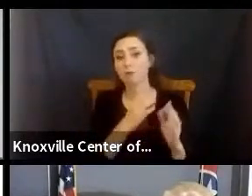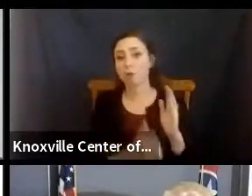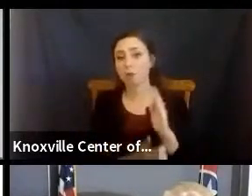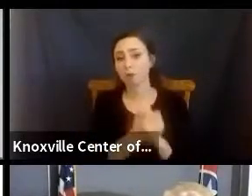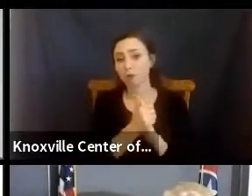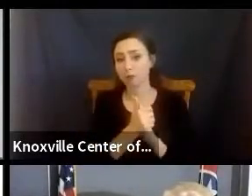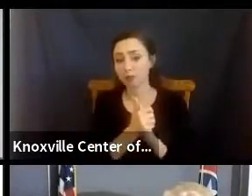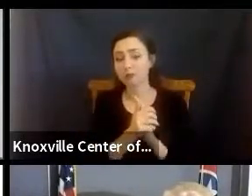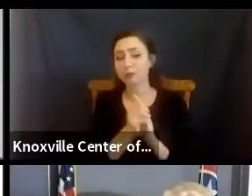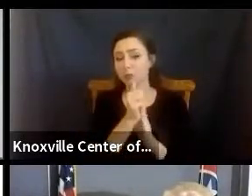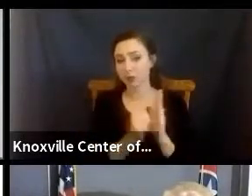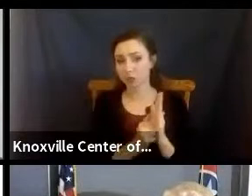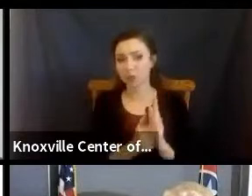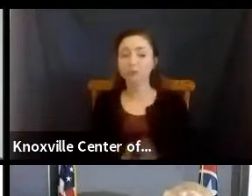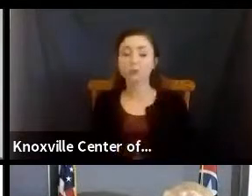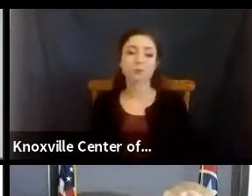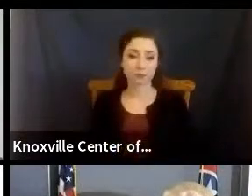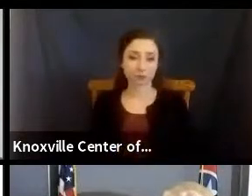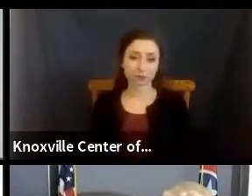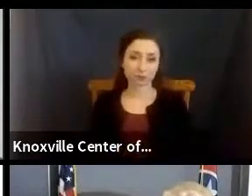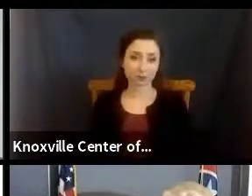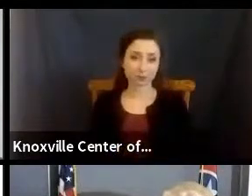agenda.